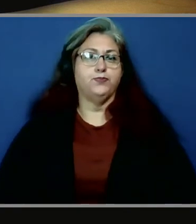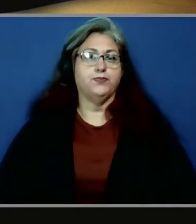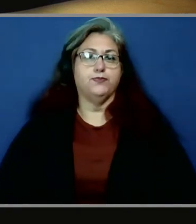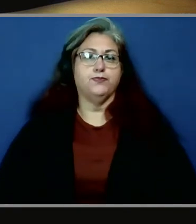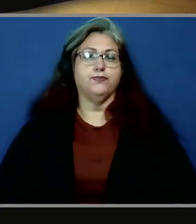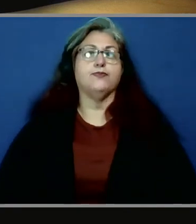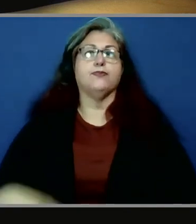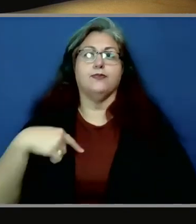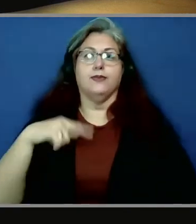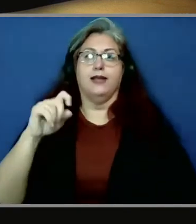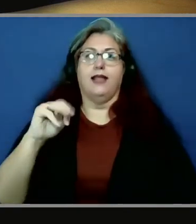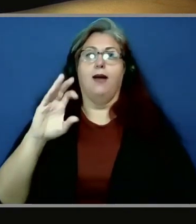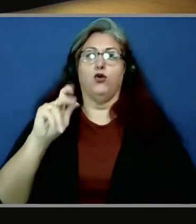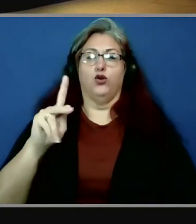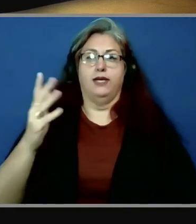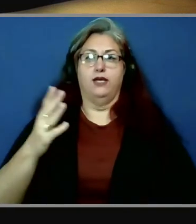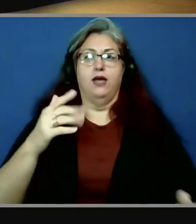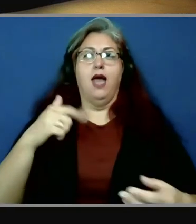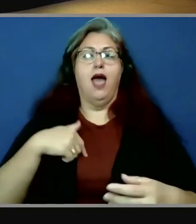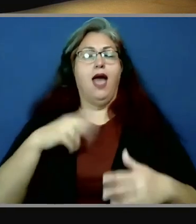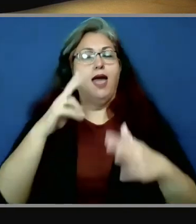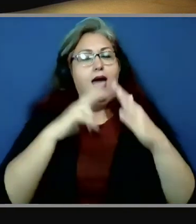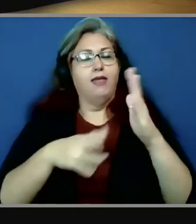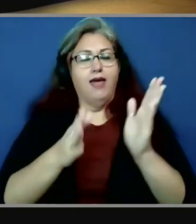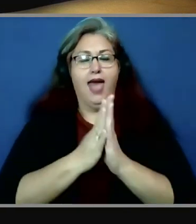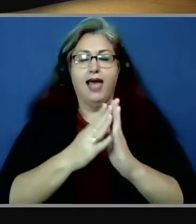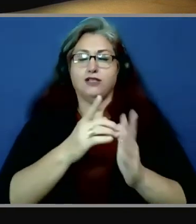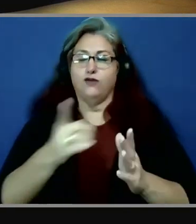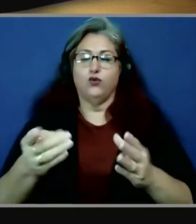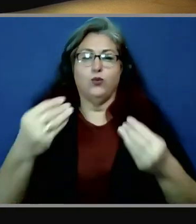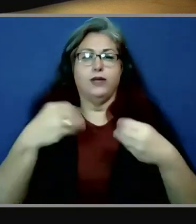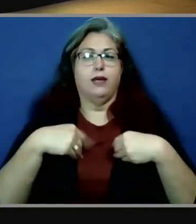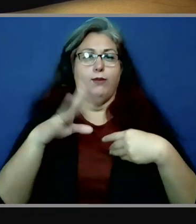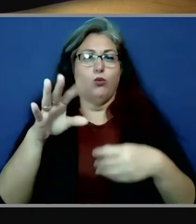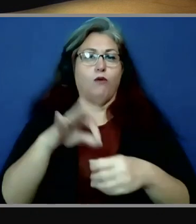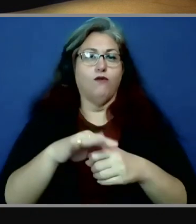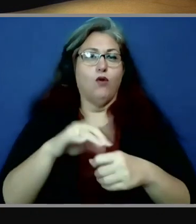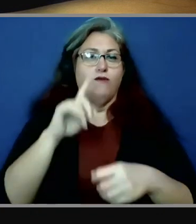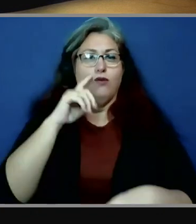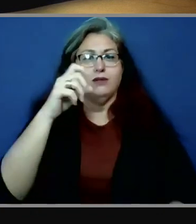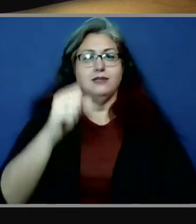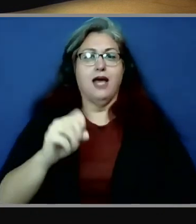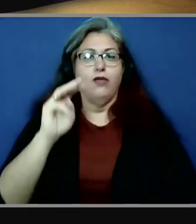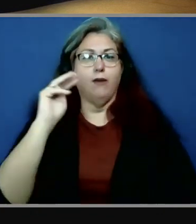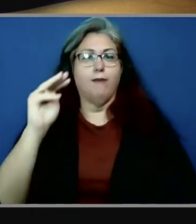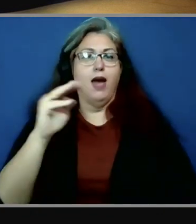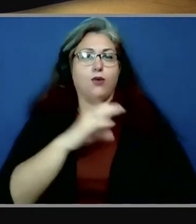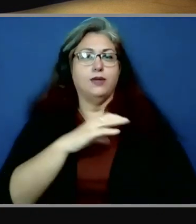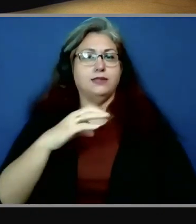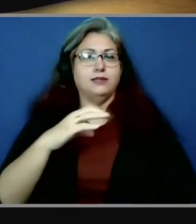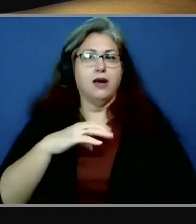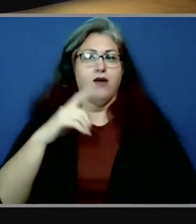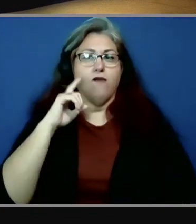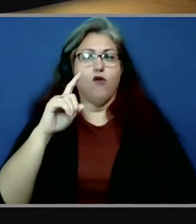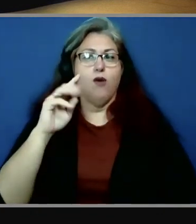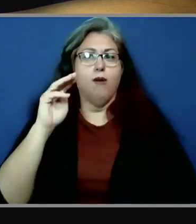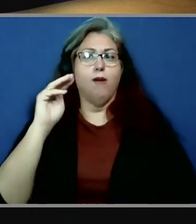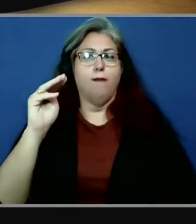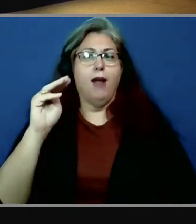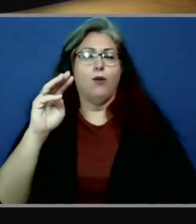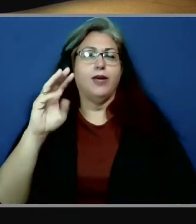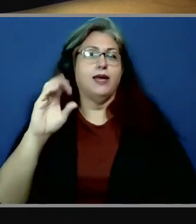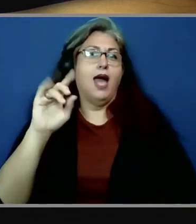Tom Cook here. I humbly ask you for your vote for the South Maui County Council seat for the Maui County